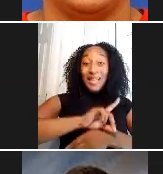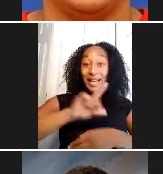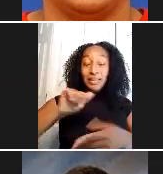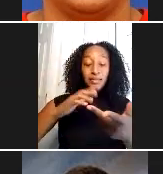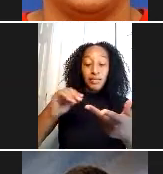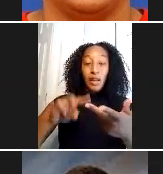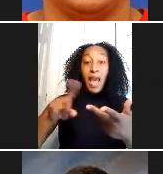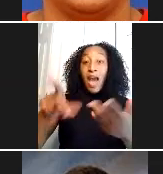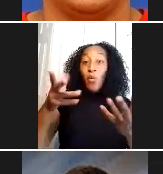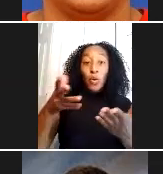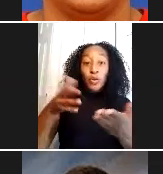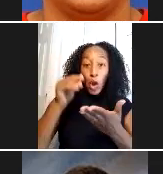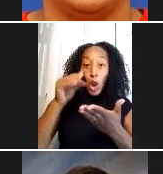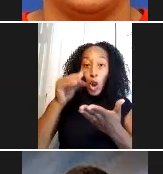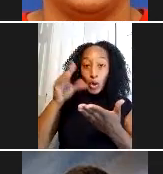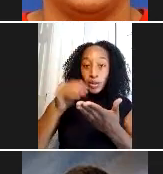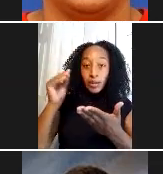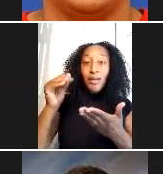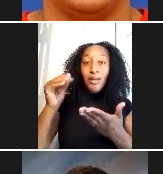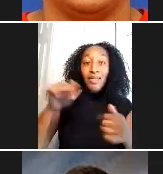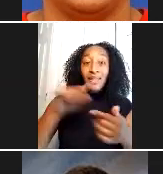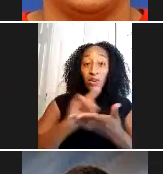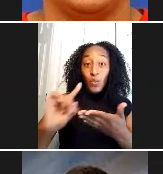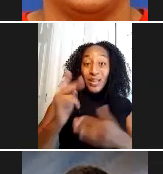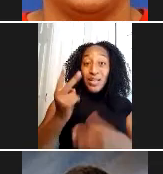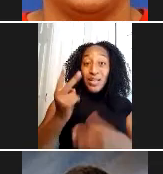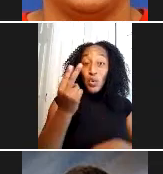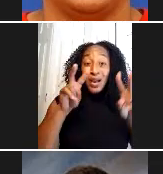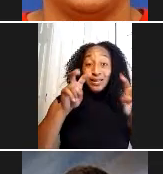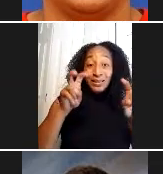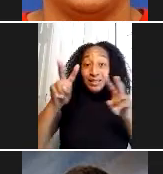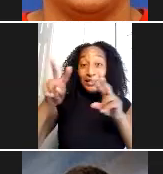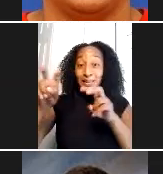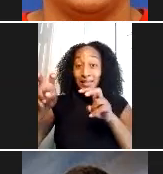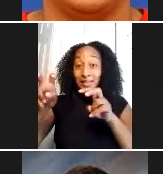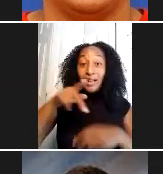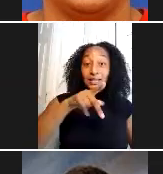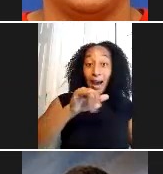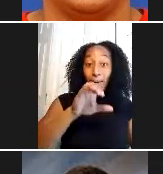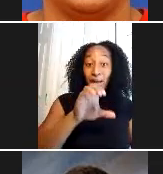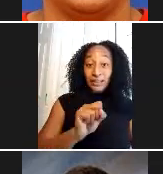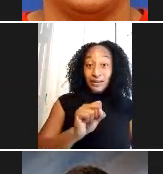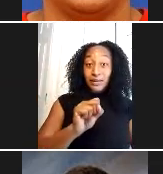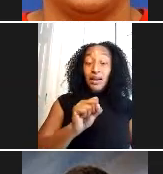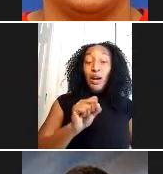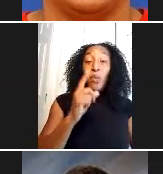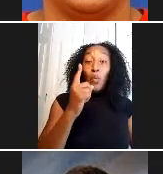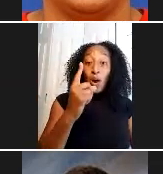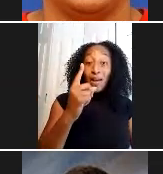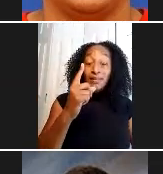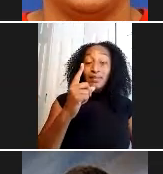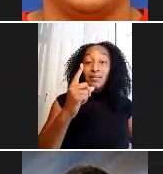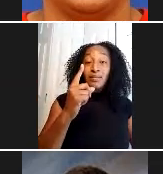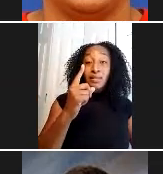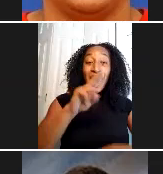this week, we have two topics that we have to tackle. One of them is the nature of science, and the other